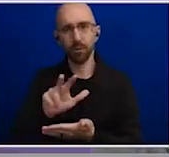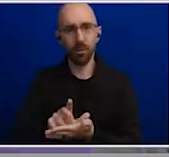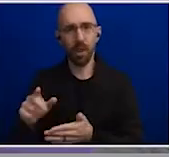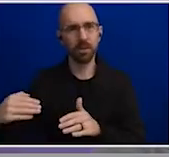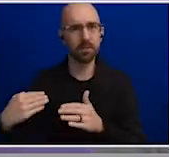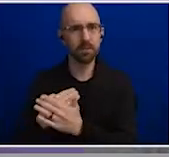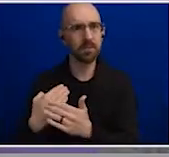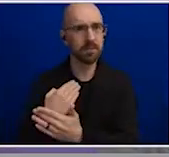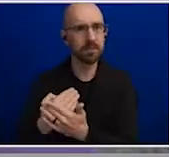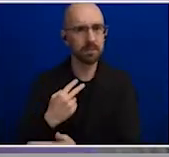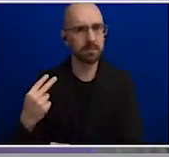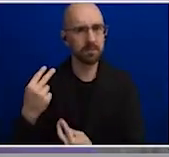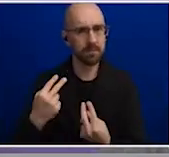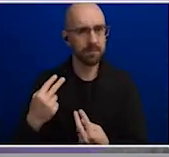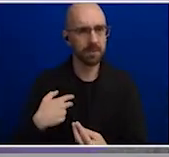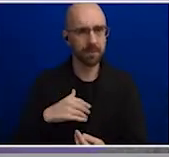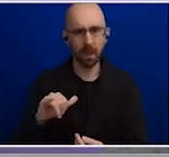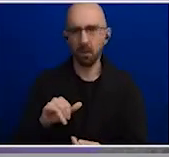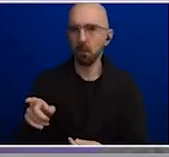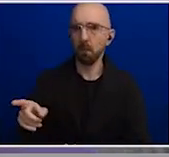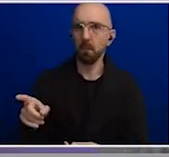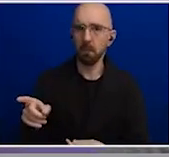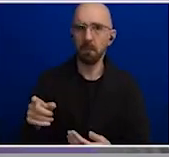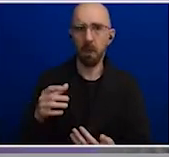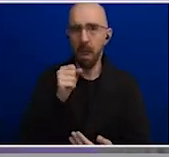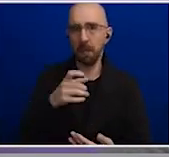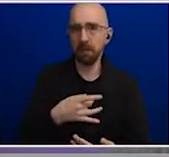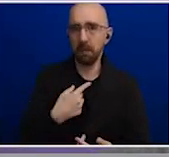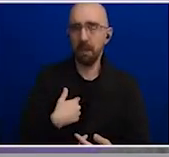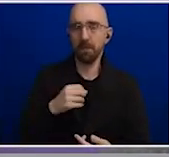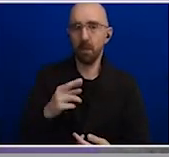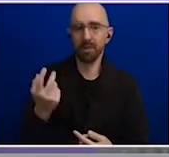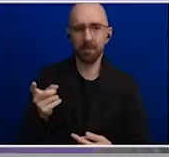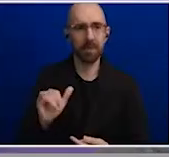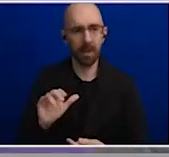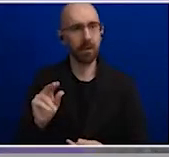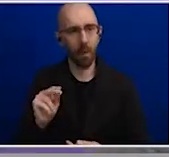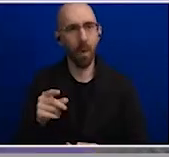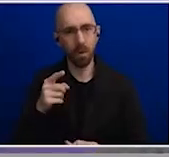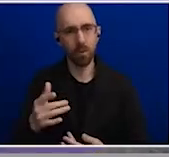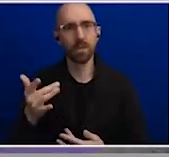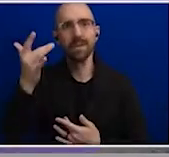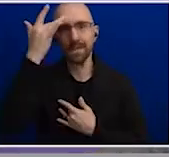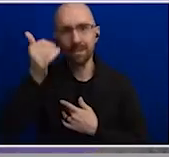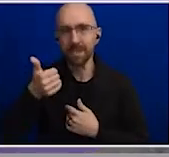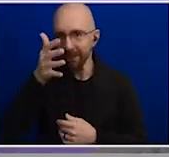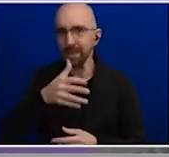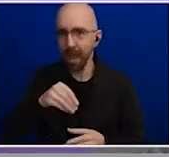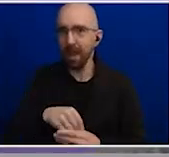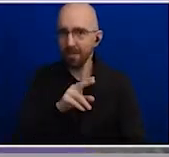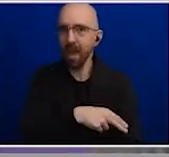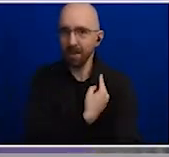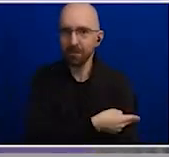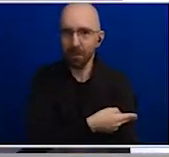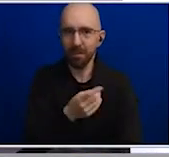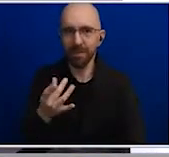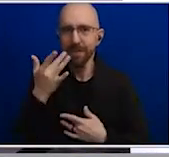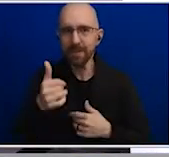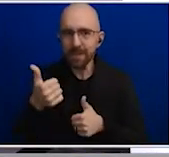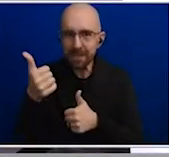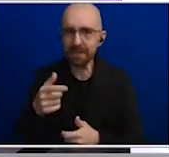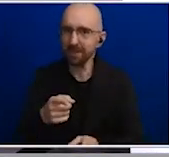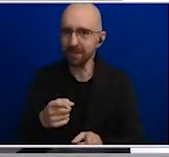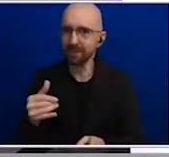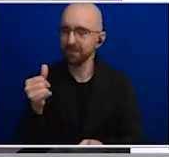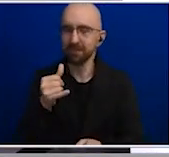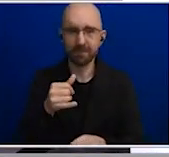was like, wow, this guy I guess he likes me or something. He's like, no, you were the sickest dude in the hospital. He's like, you were the sickest man here. Is that, you